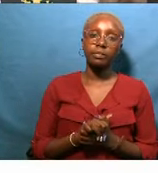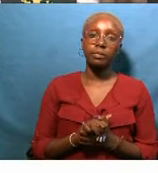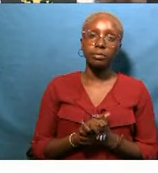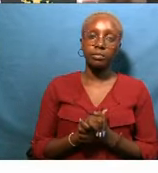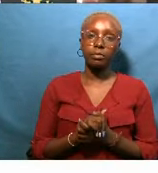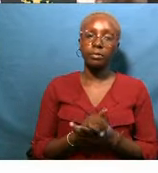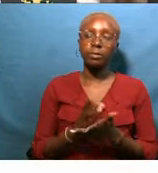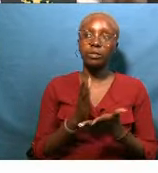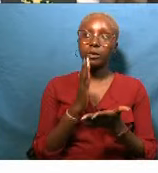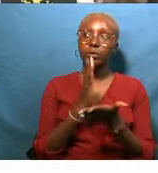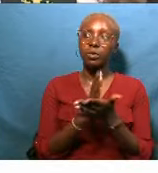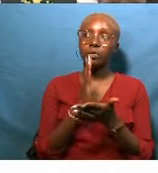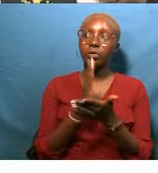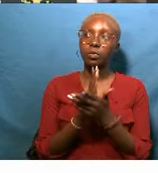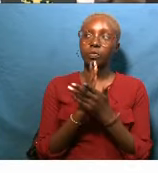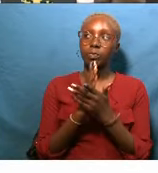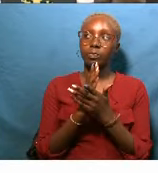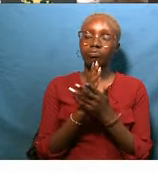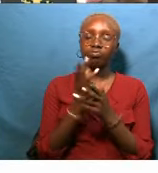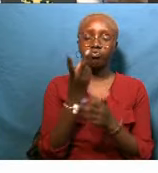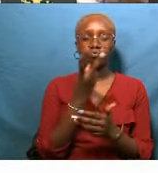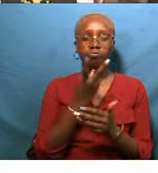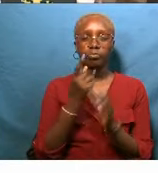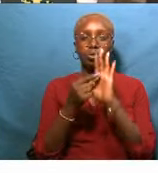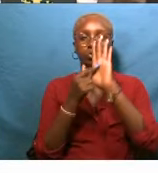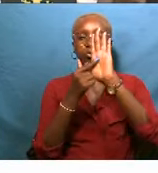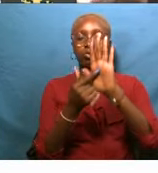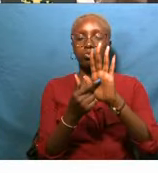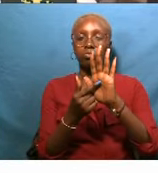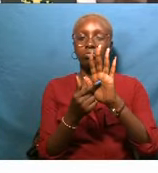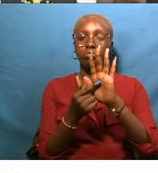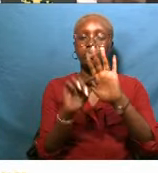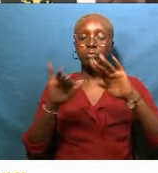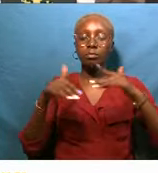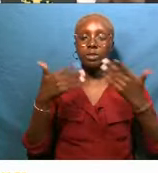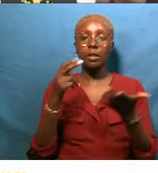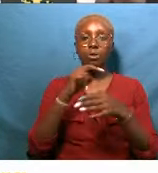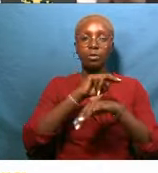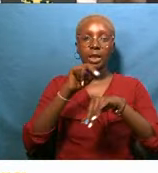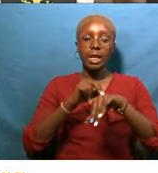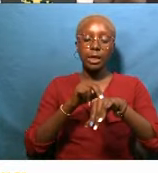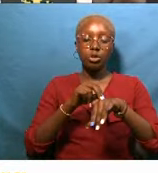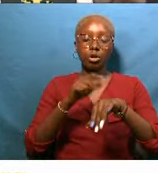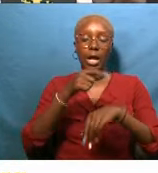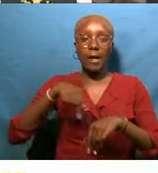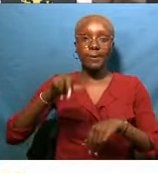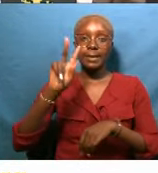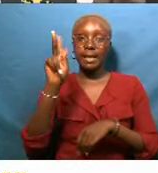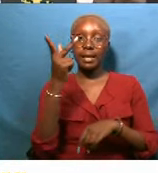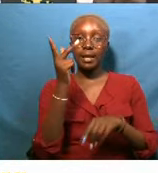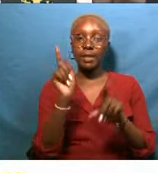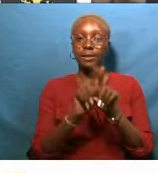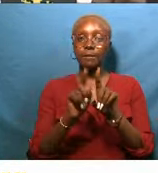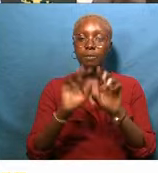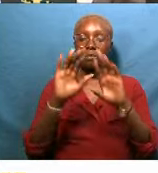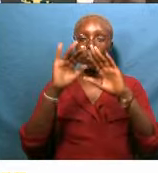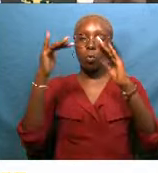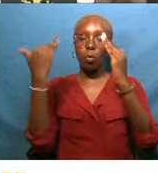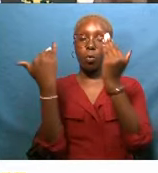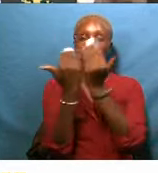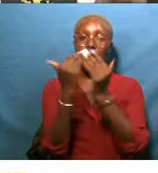It was trying to display the disparities we have in a nation called Kenya and the world over, where